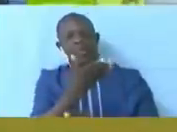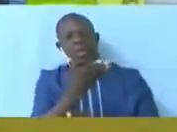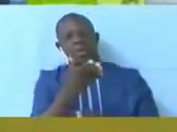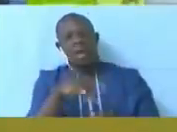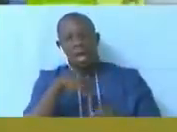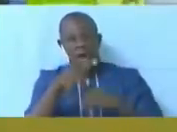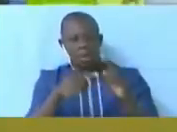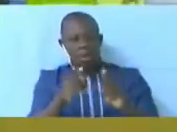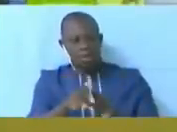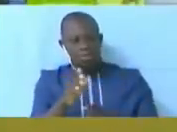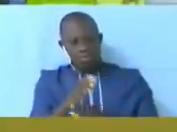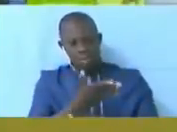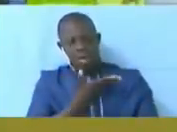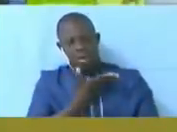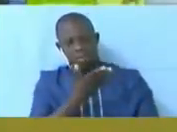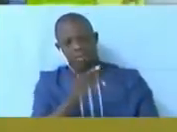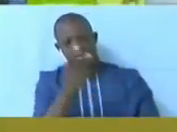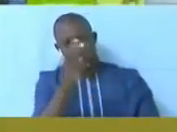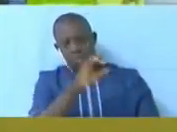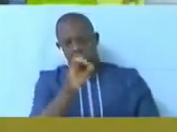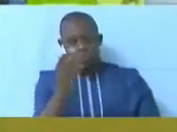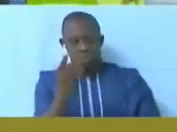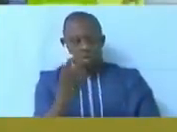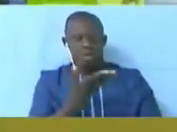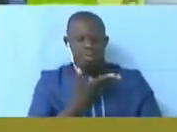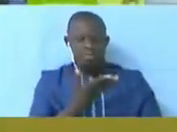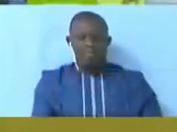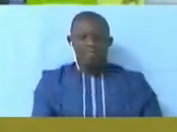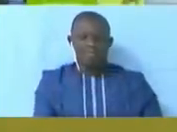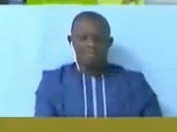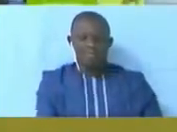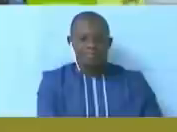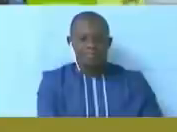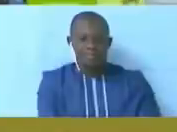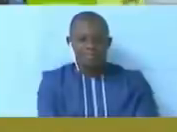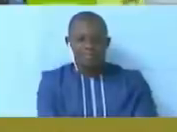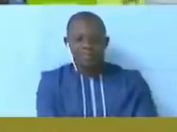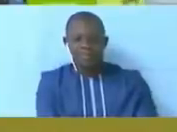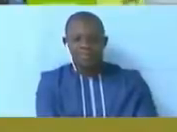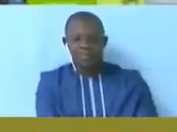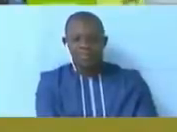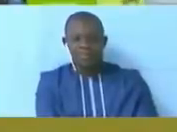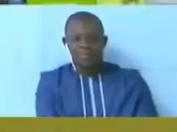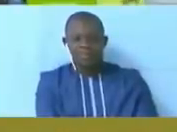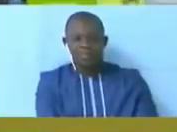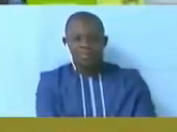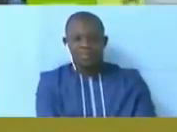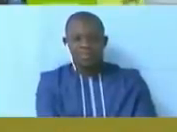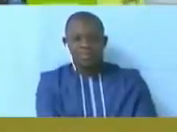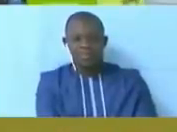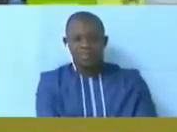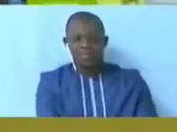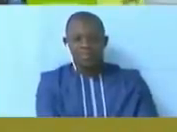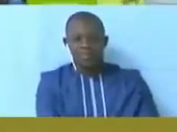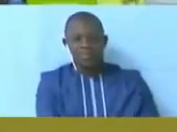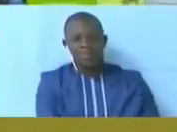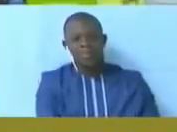what 2001, nyanto bijele, hanu mofa kito, isamari bail nole. So the whole idea